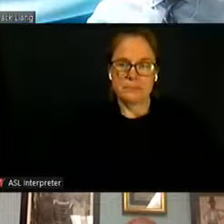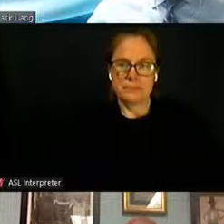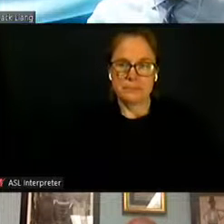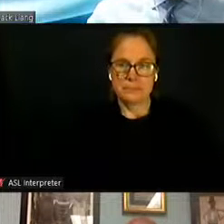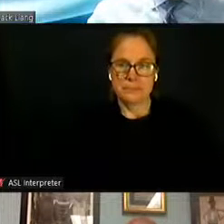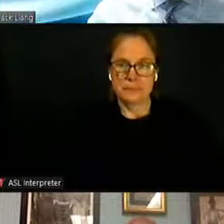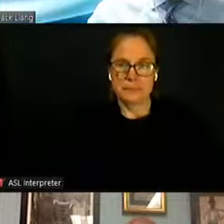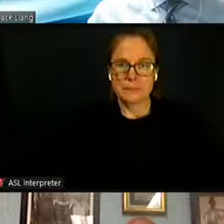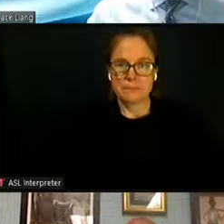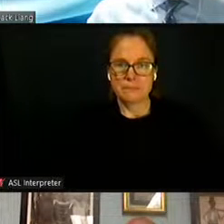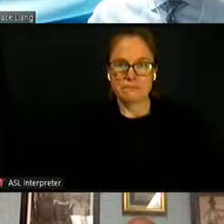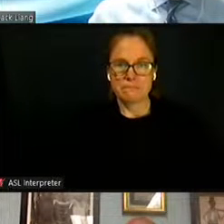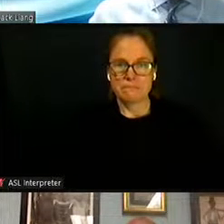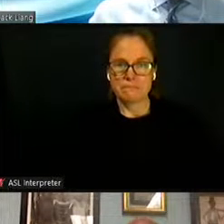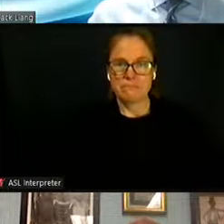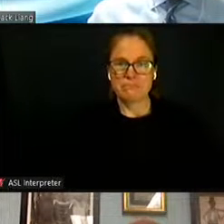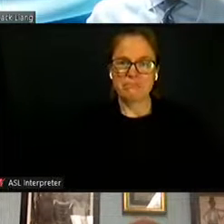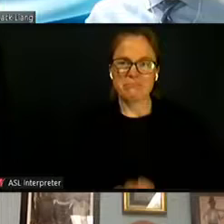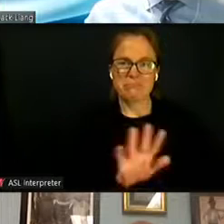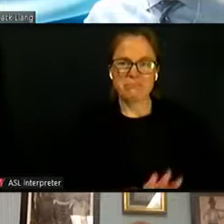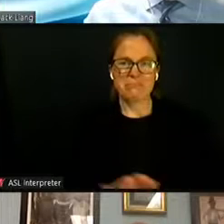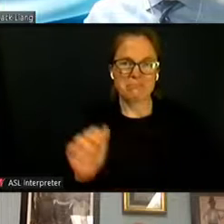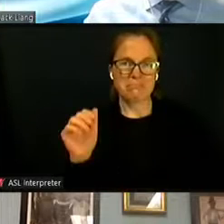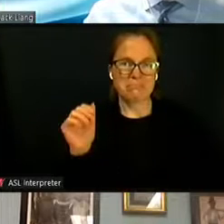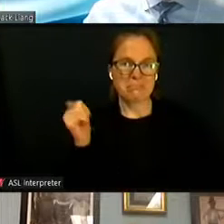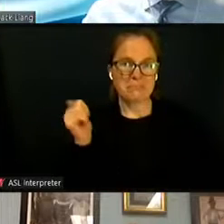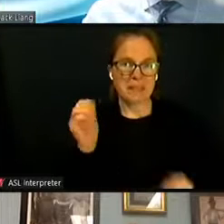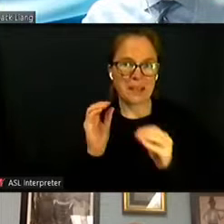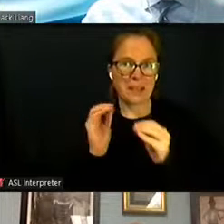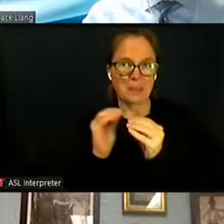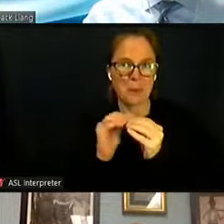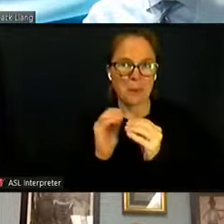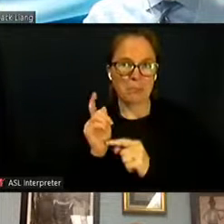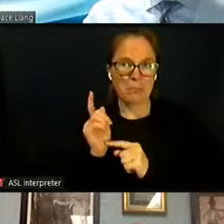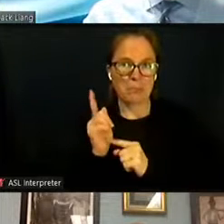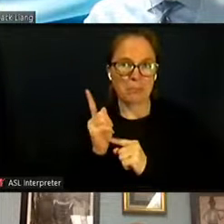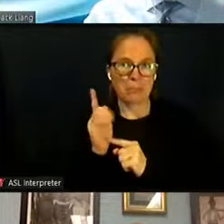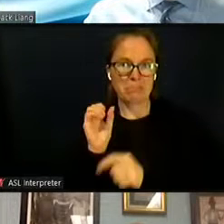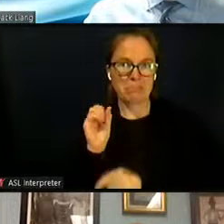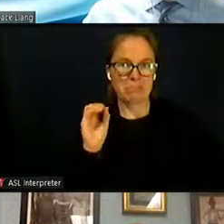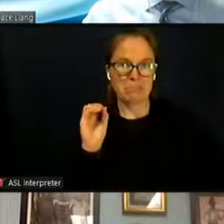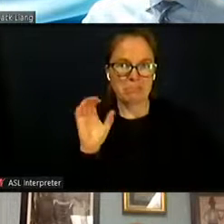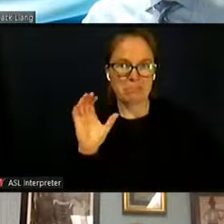We'll let this go about 10 more seconds here. So move over.